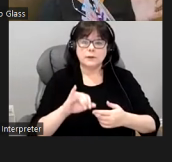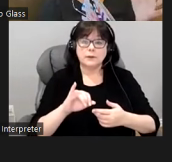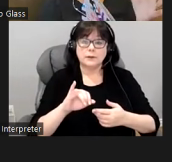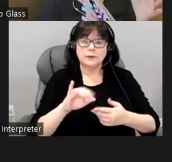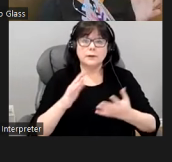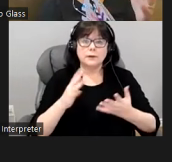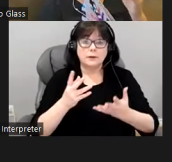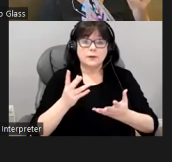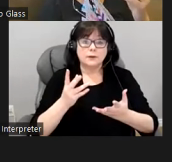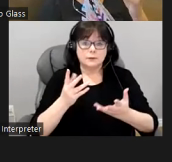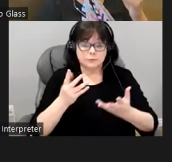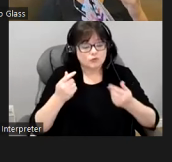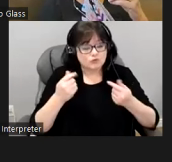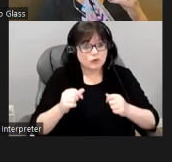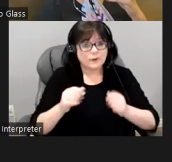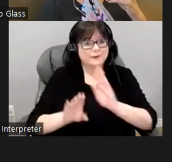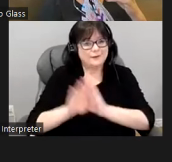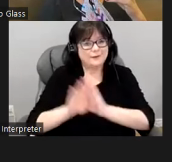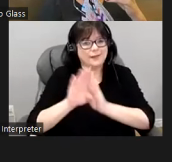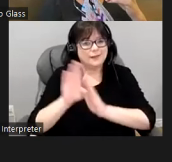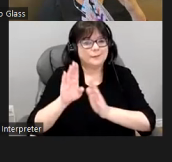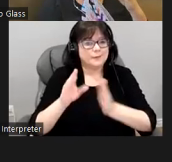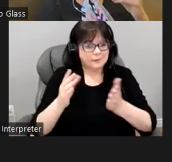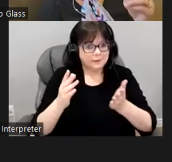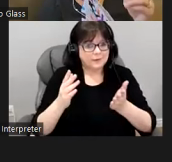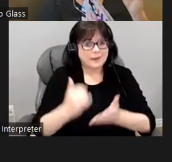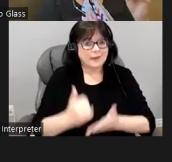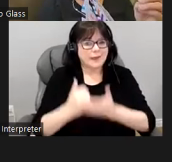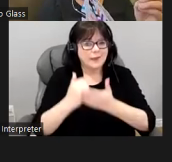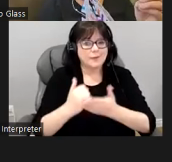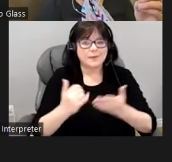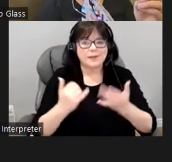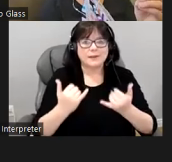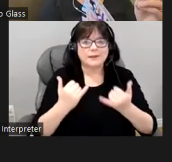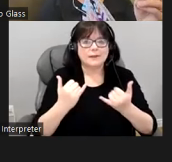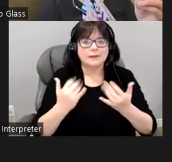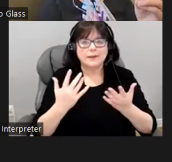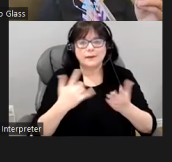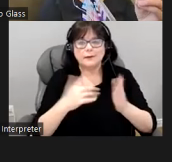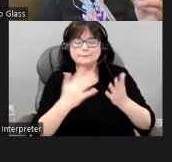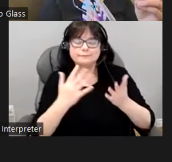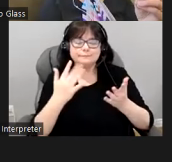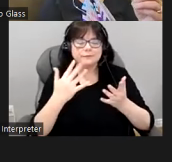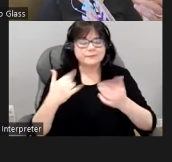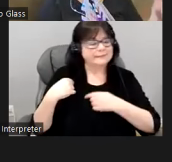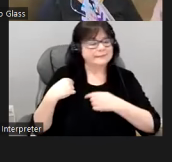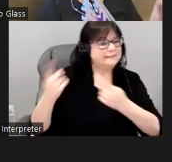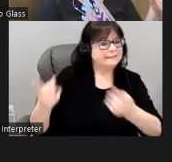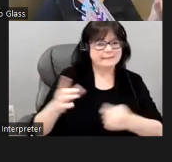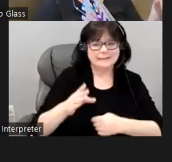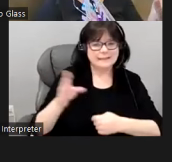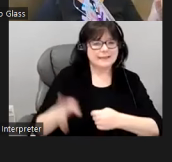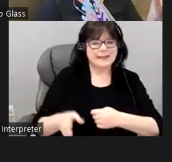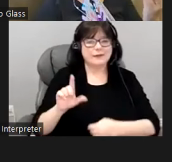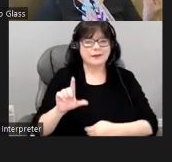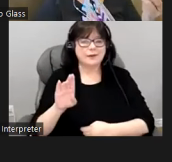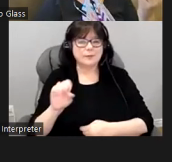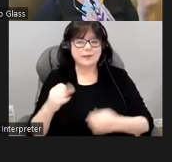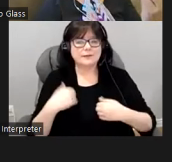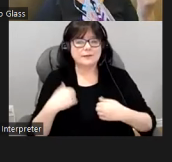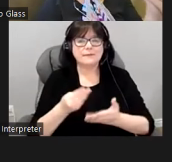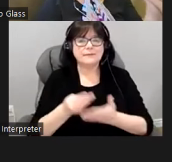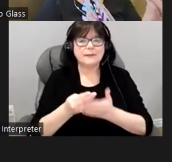don't actually have right now. We don't have a funding model for LBS, and we never have. And they have said fairly openly at the ministry that they